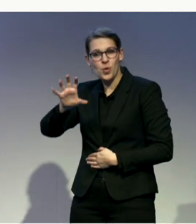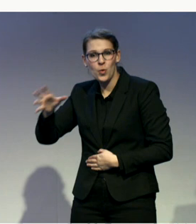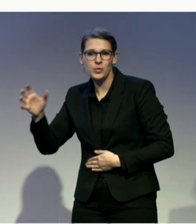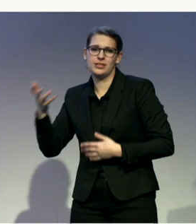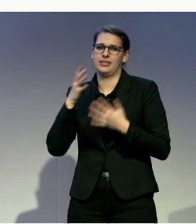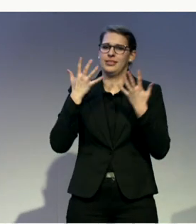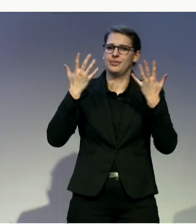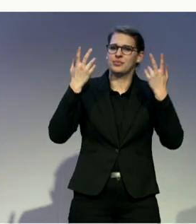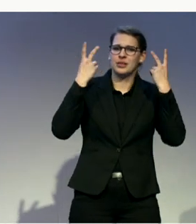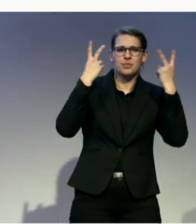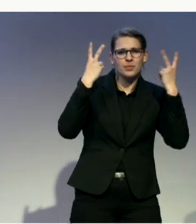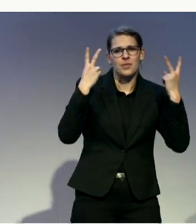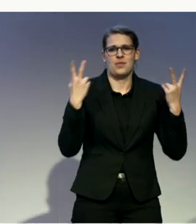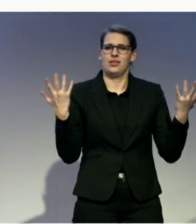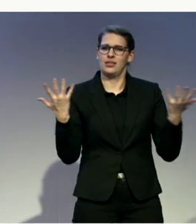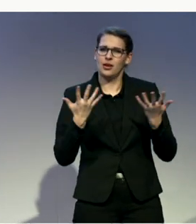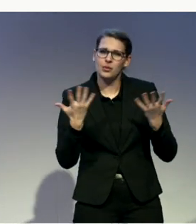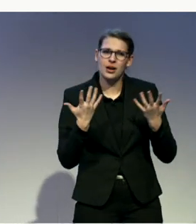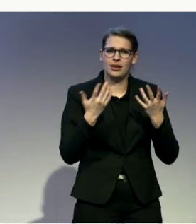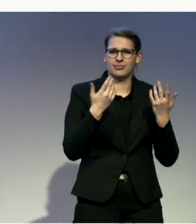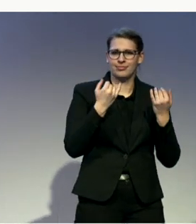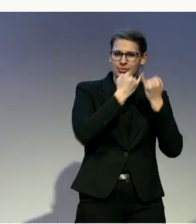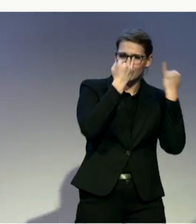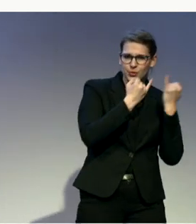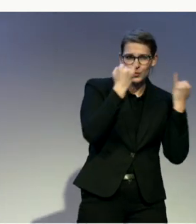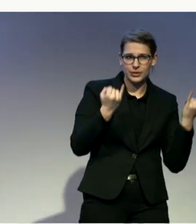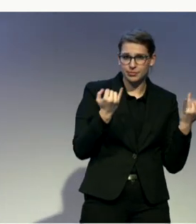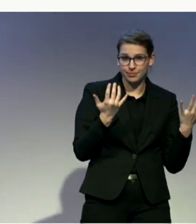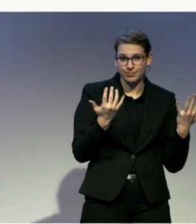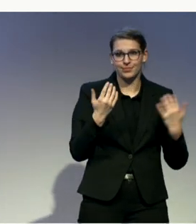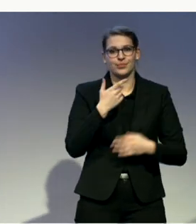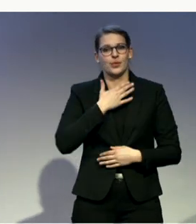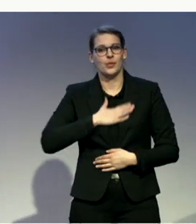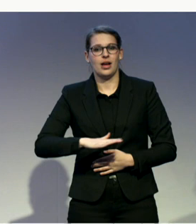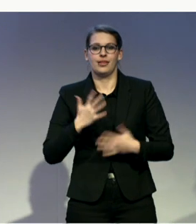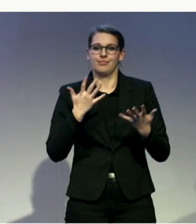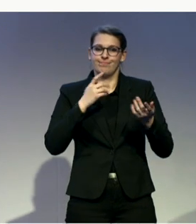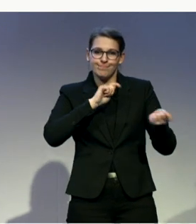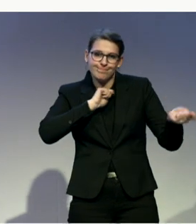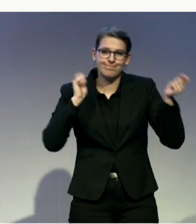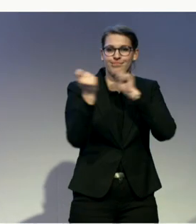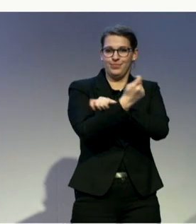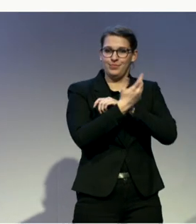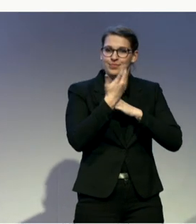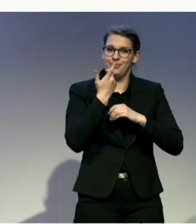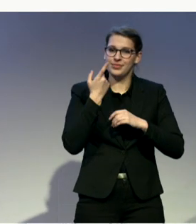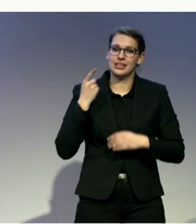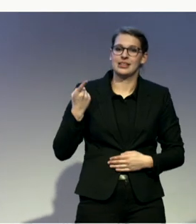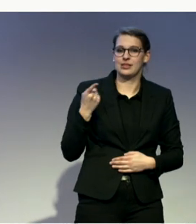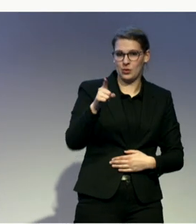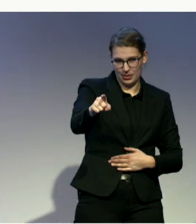identifying the patterns for a sustainable change. That is particularly the